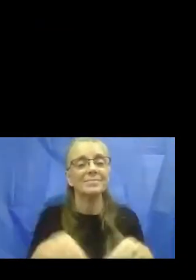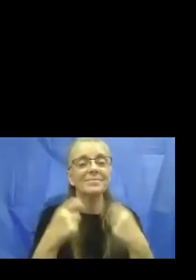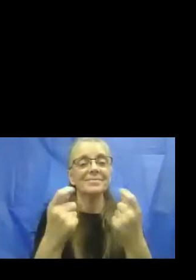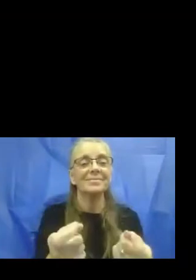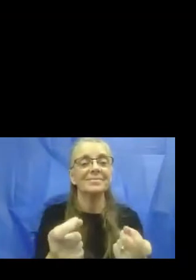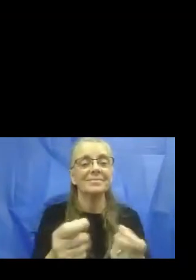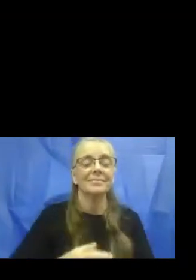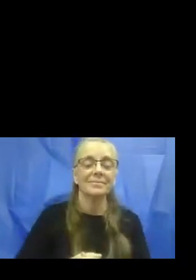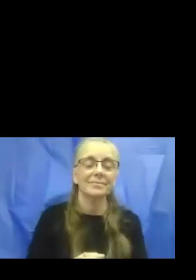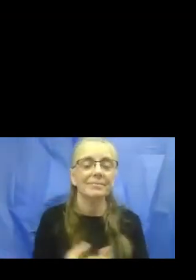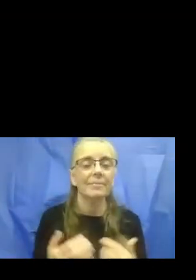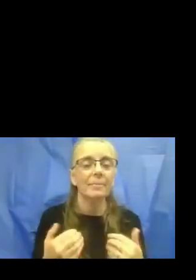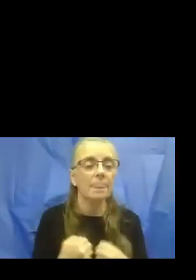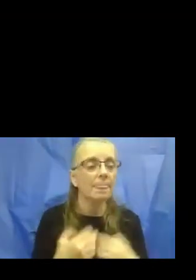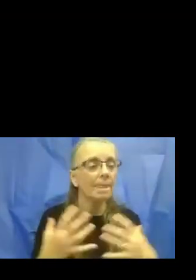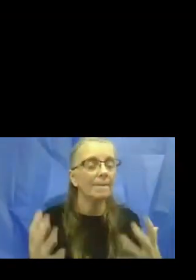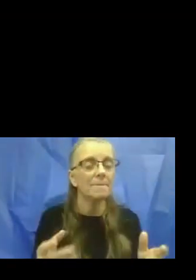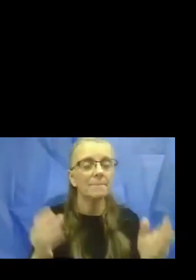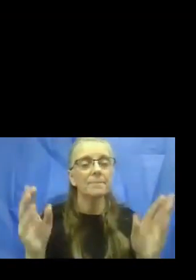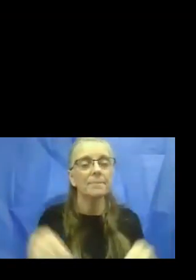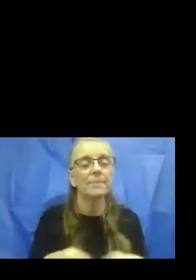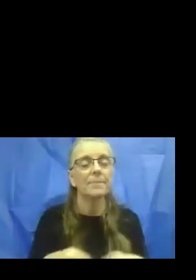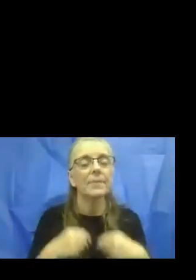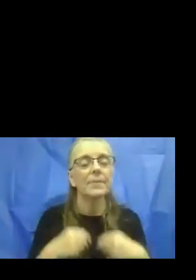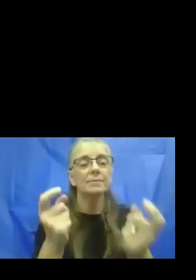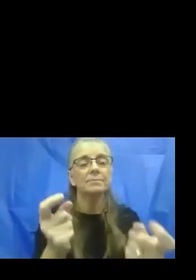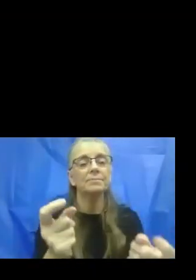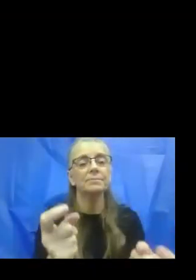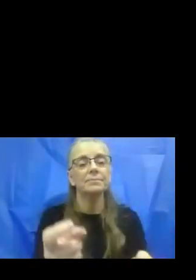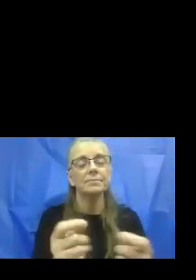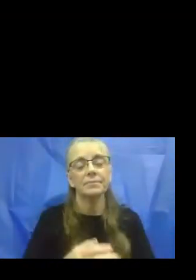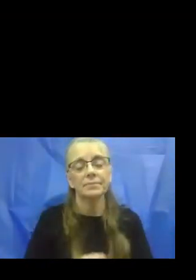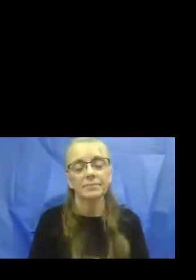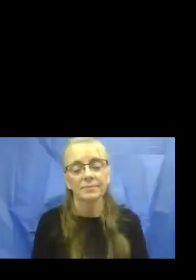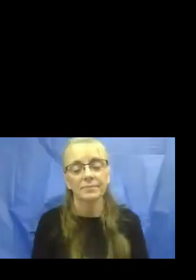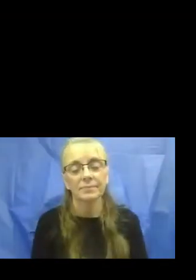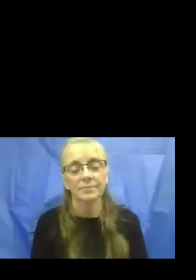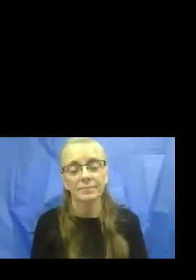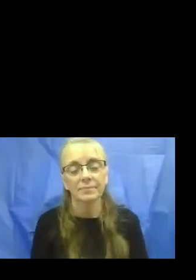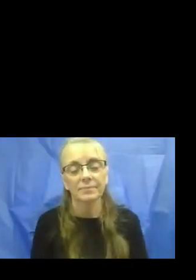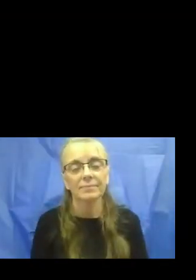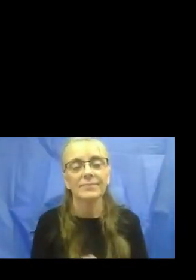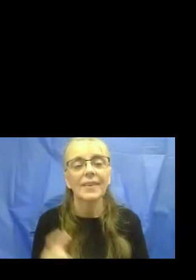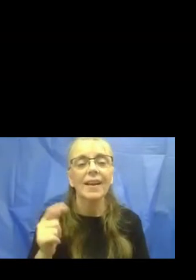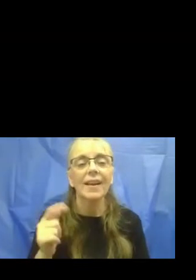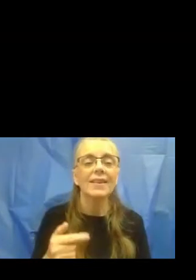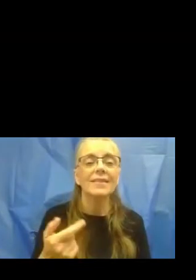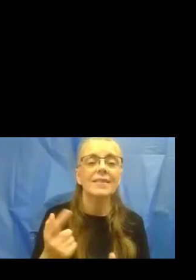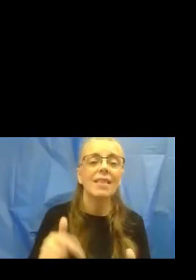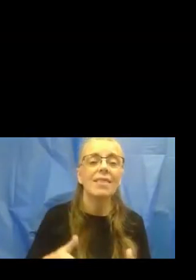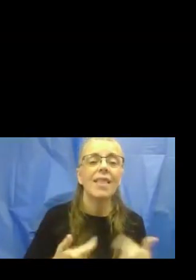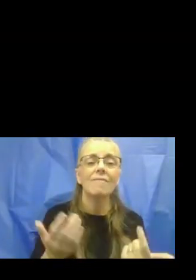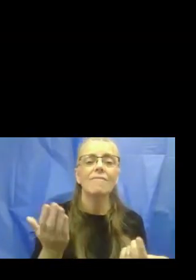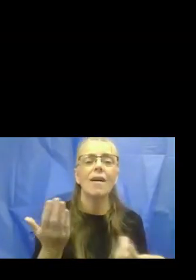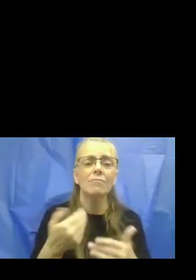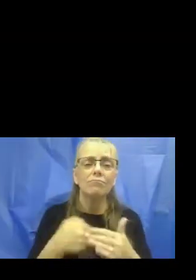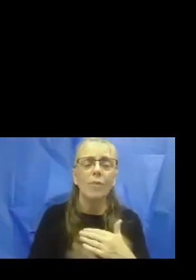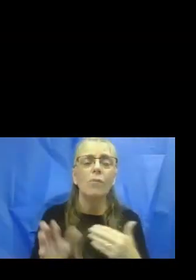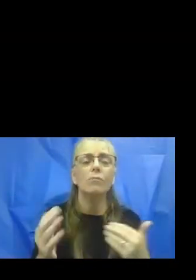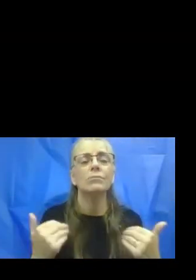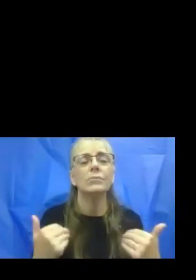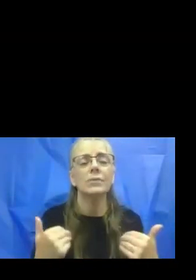so much to give. This is the life I was born to live, and I've got